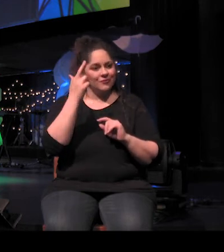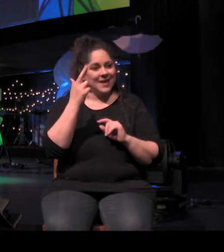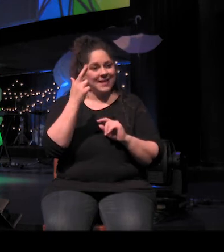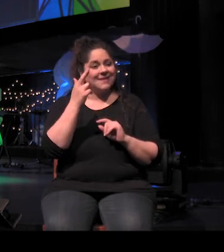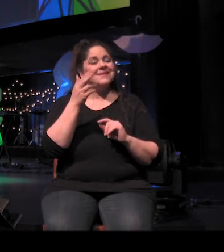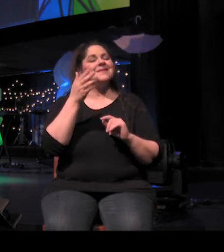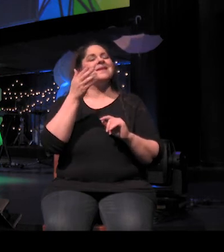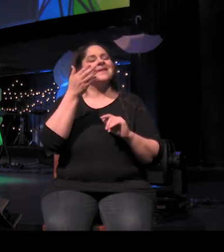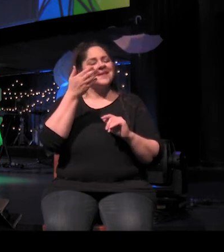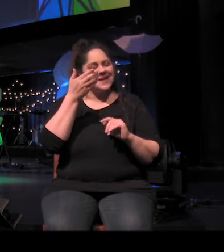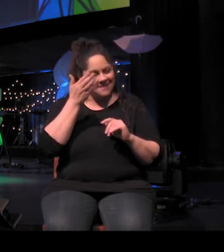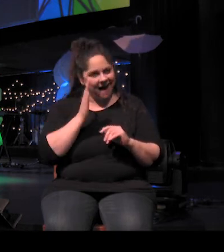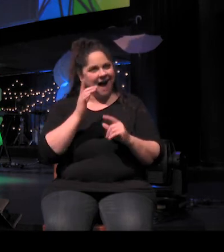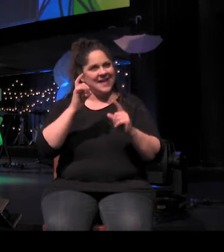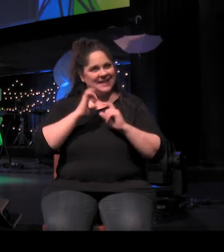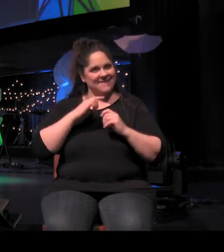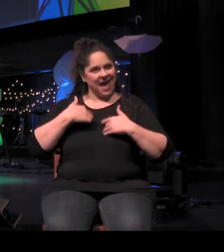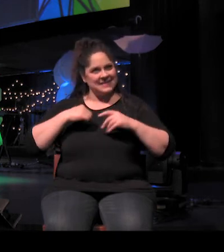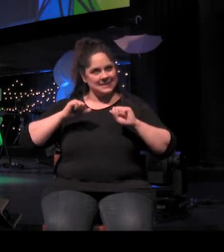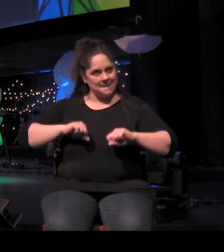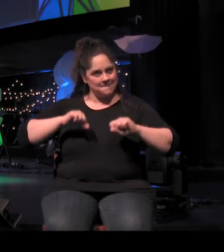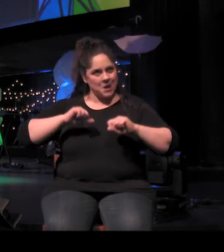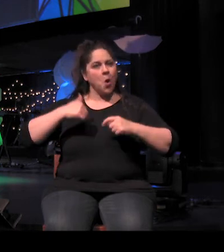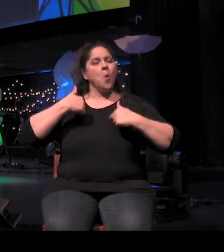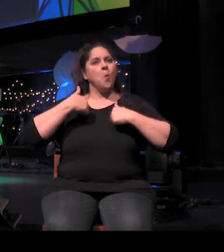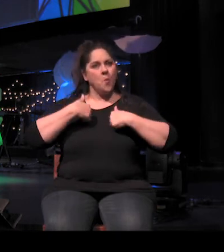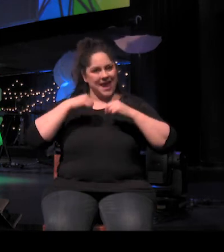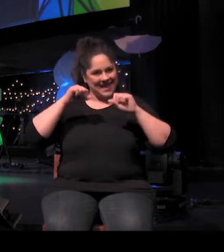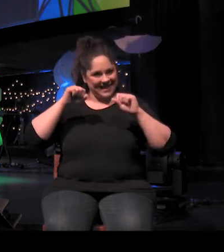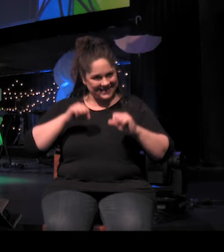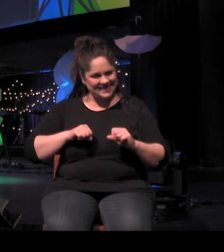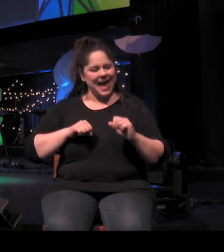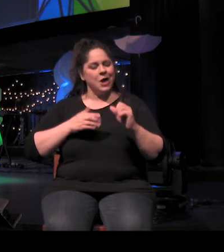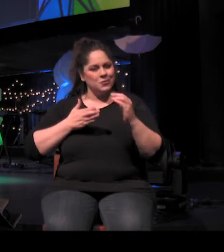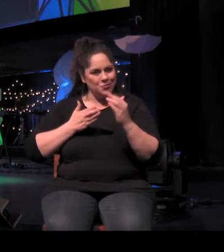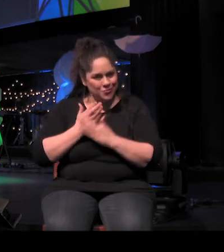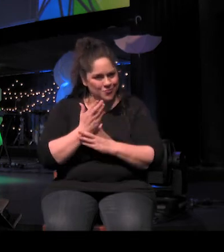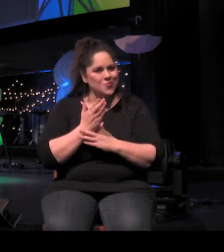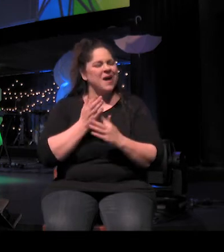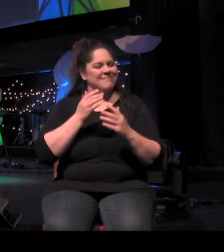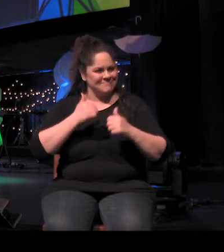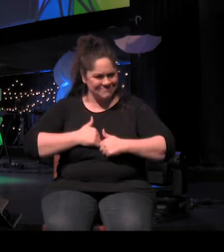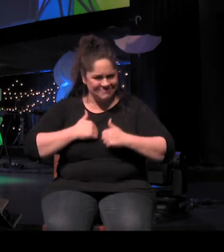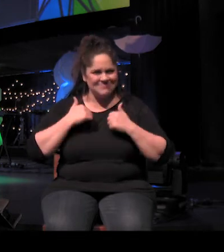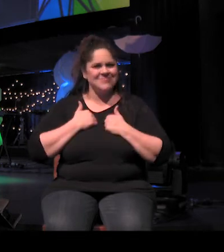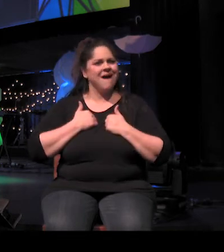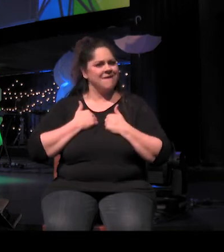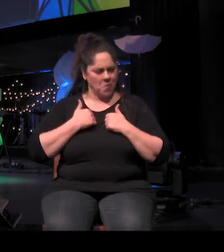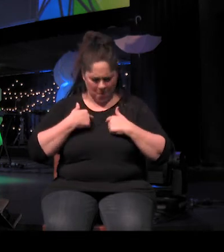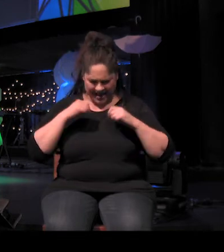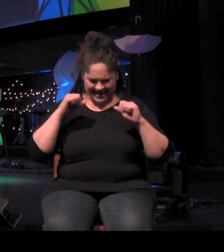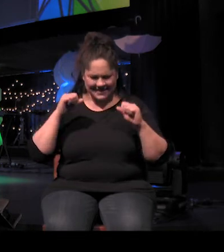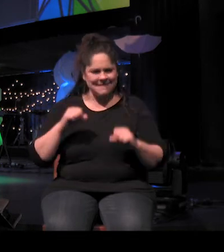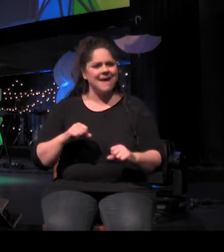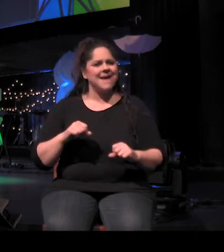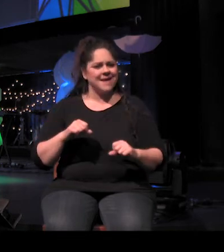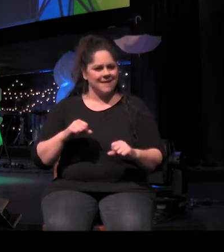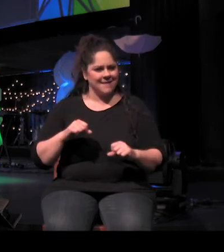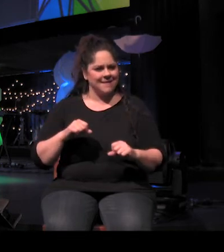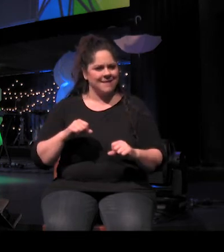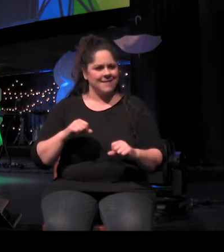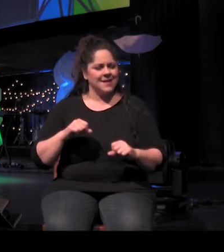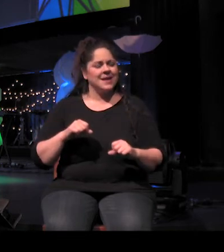with, or we underestimate this ability to weather the storm. And so it kicks